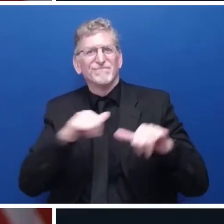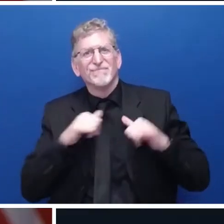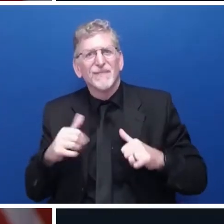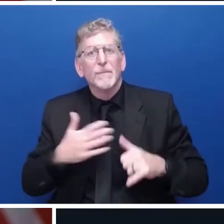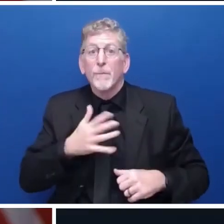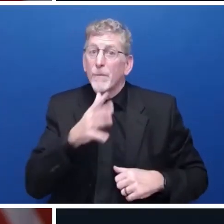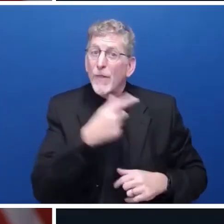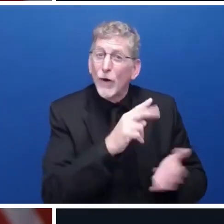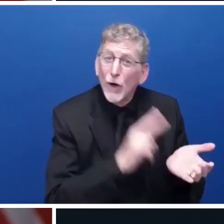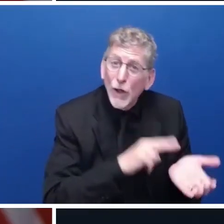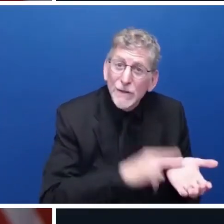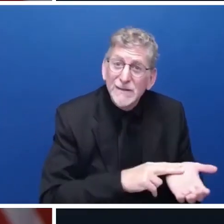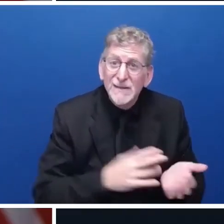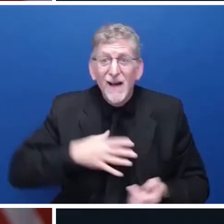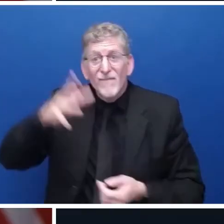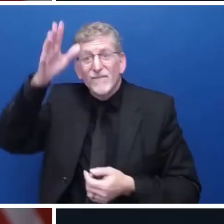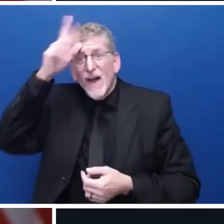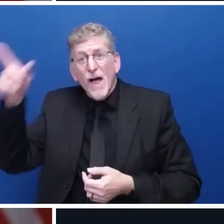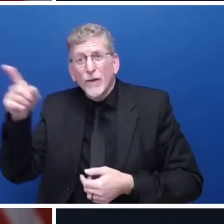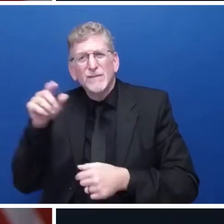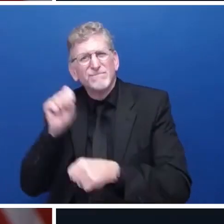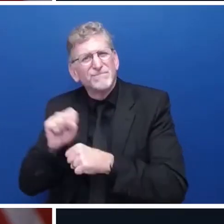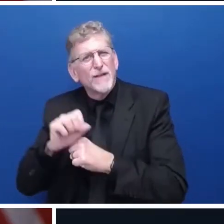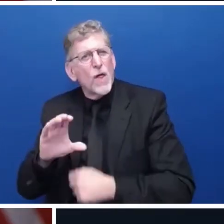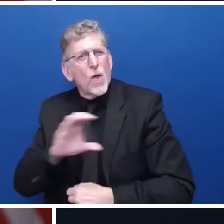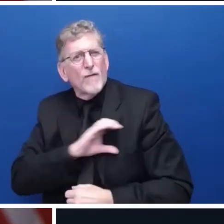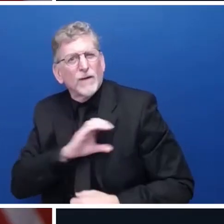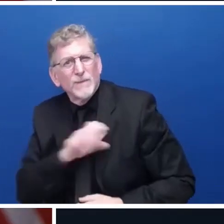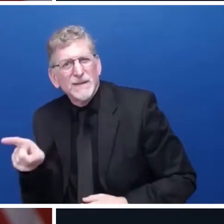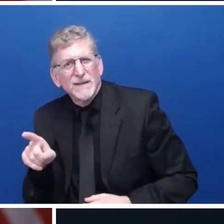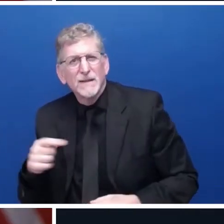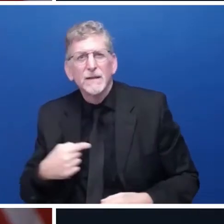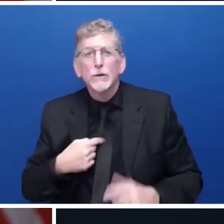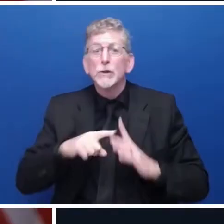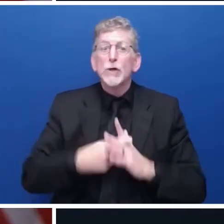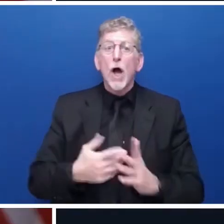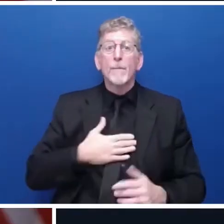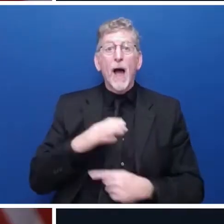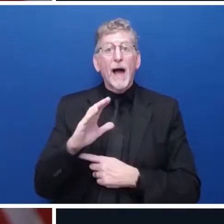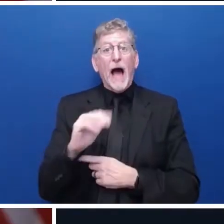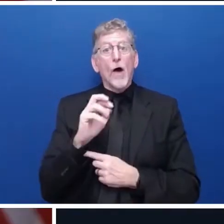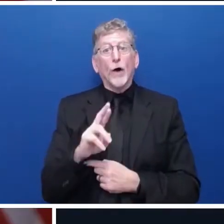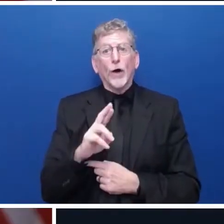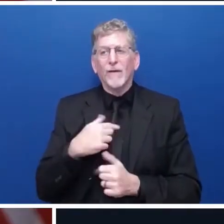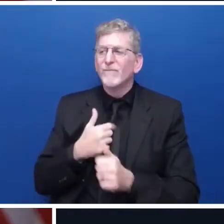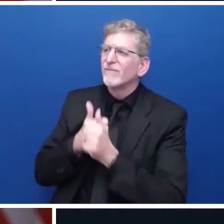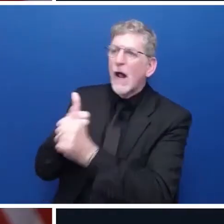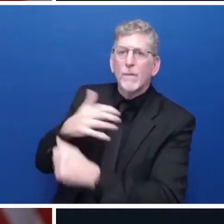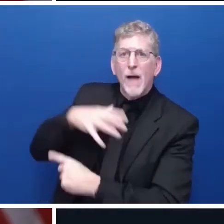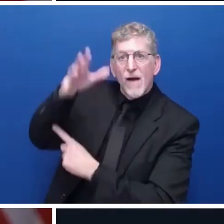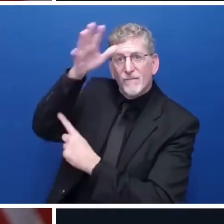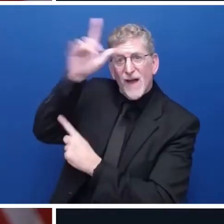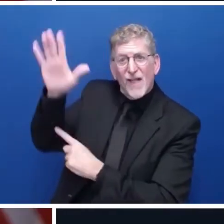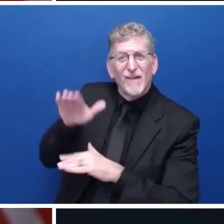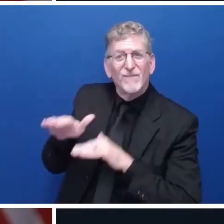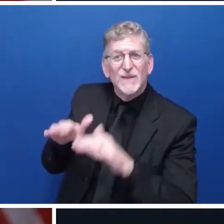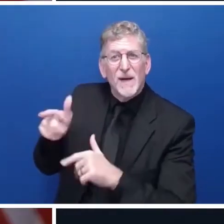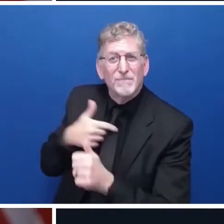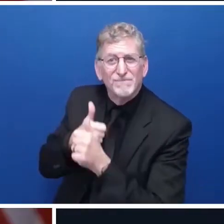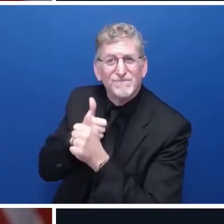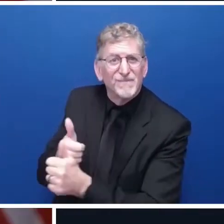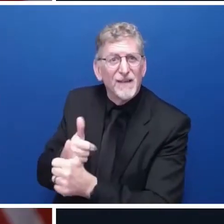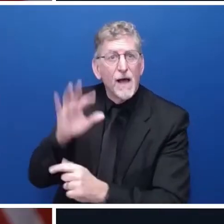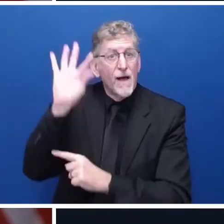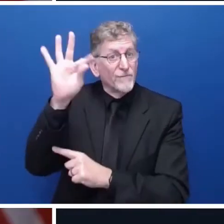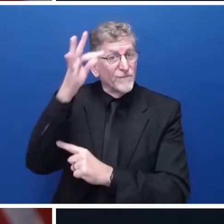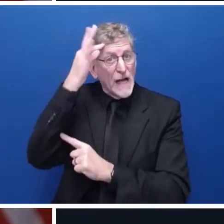as a federal agent working money laundering and narcotics cases. I worked side by side with local and state police to keep our